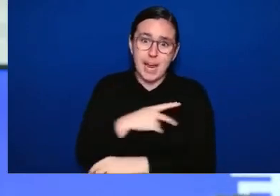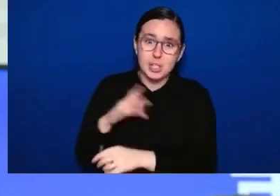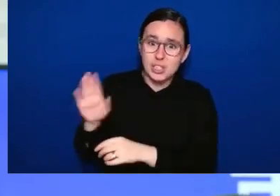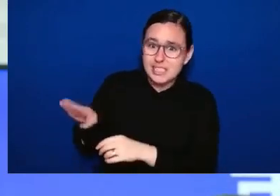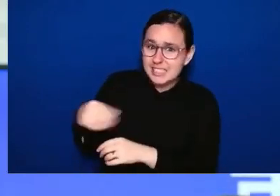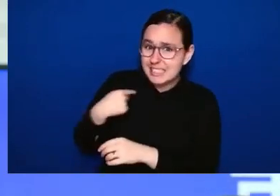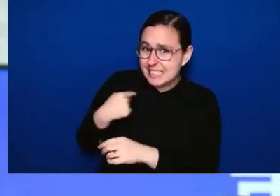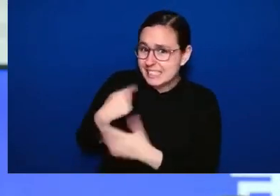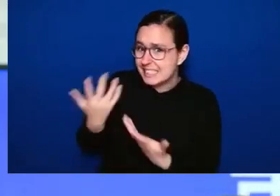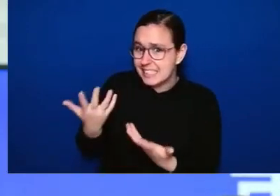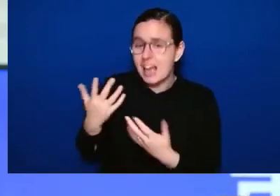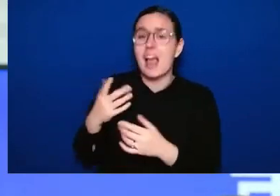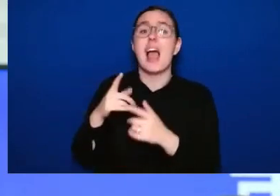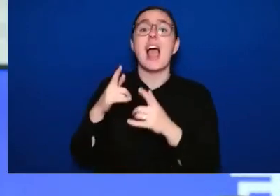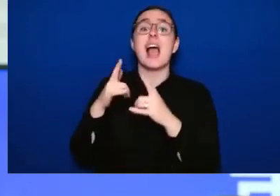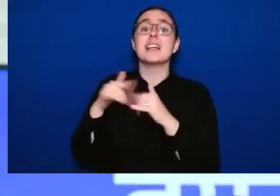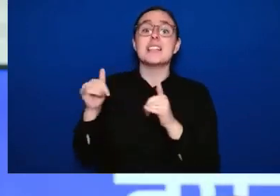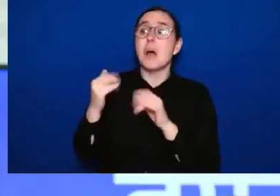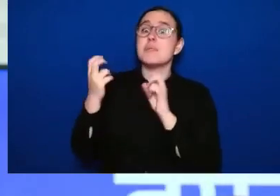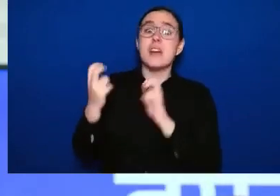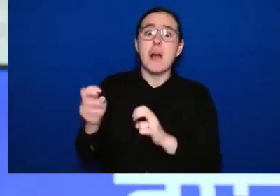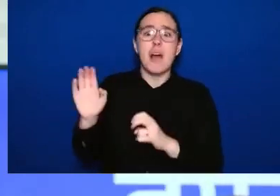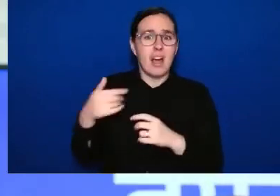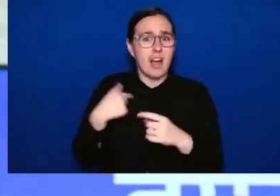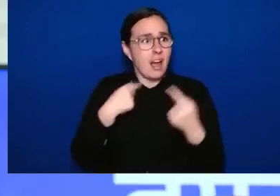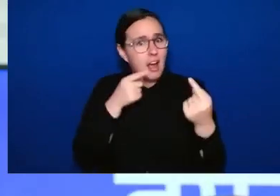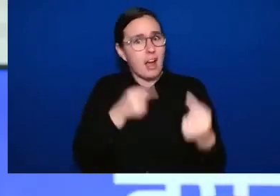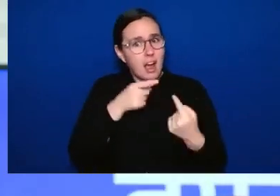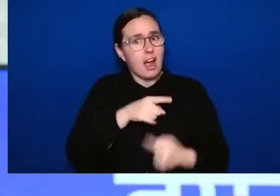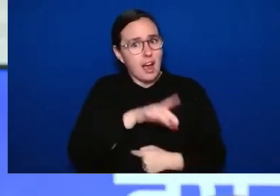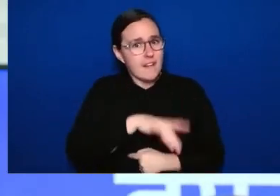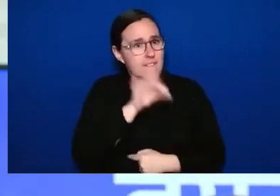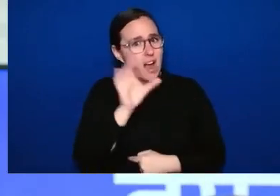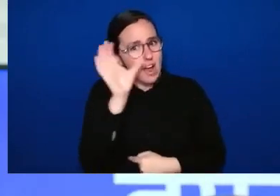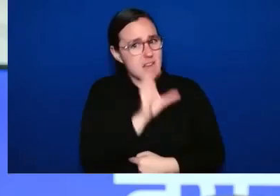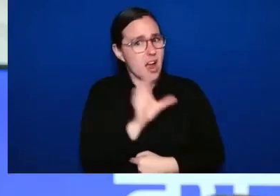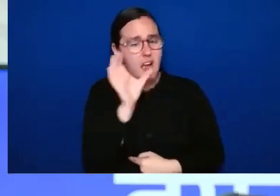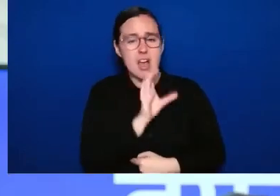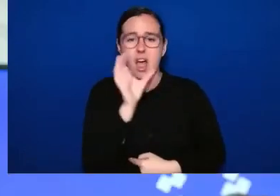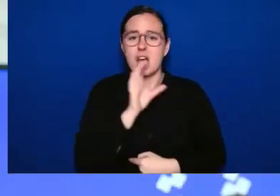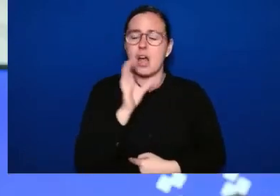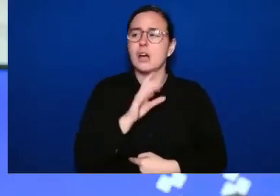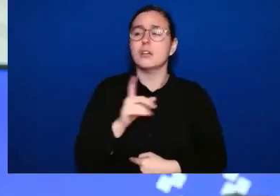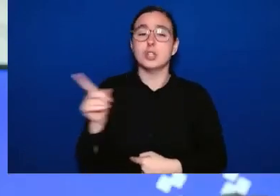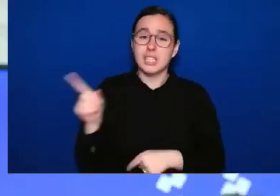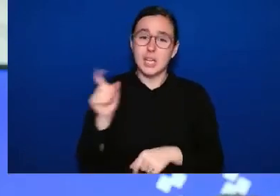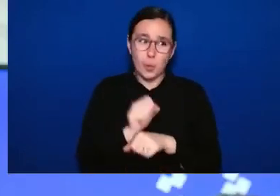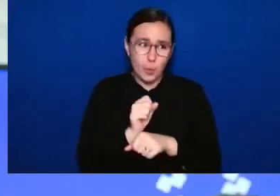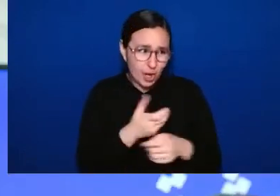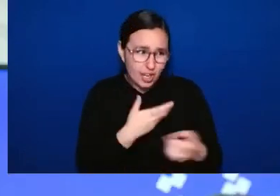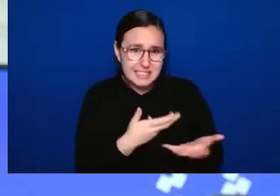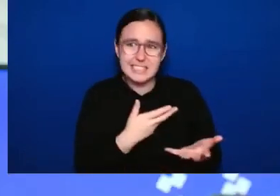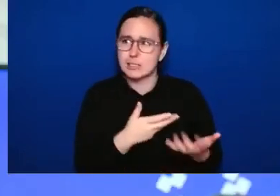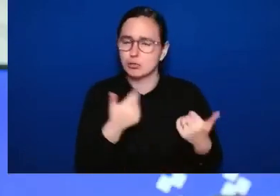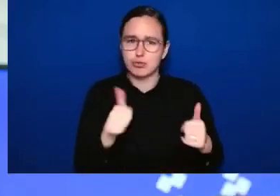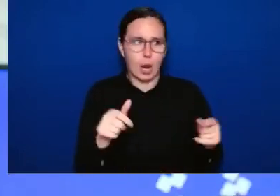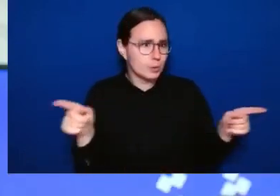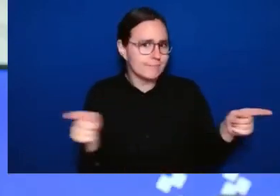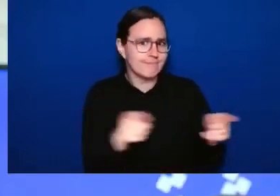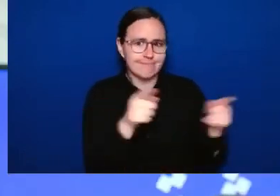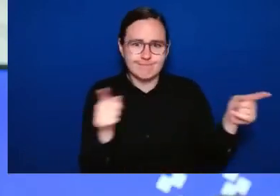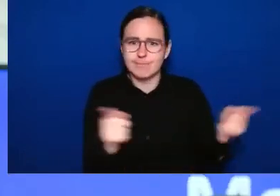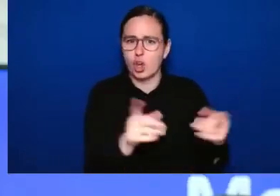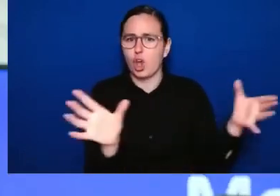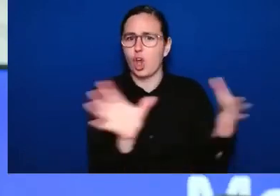she does for families, how she connects them to the healthcare system and to experts in medical practice. I understand the urgency that